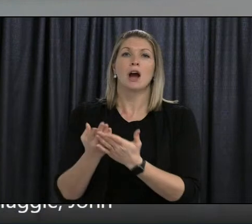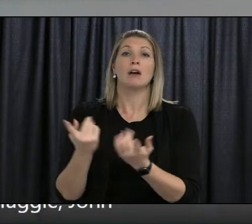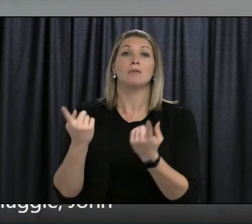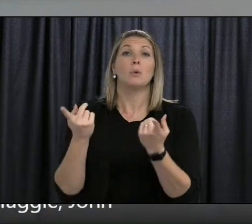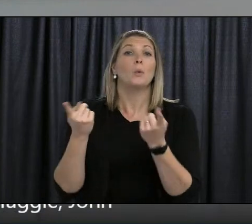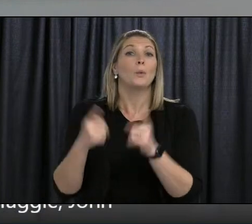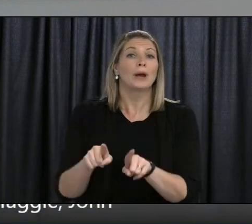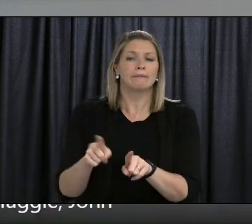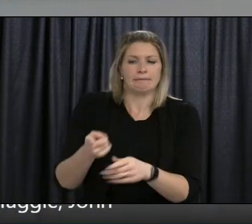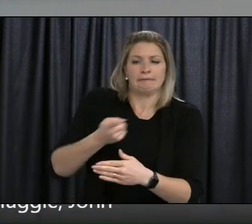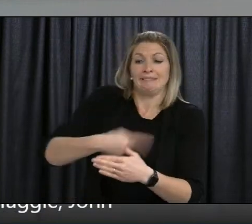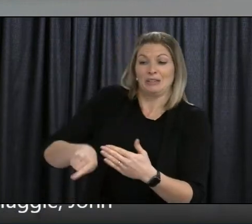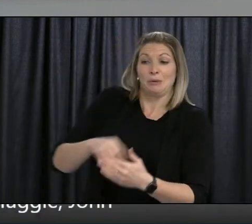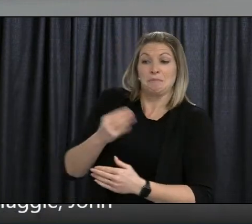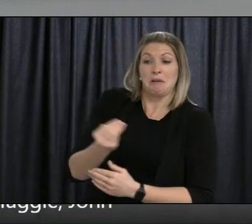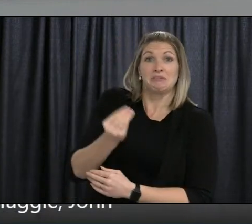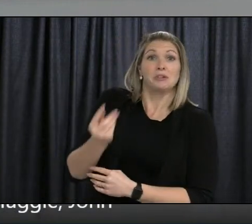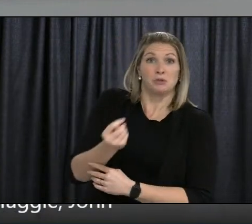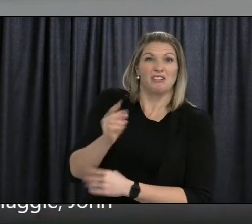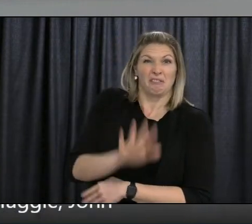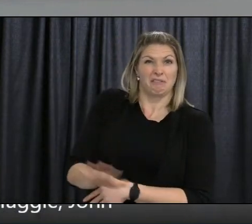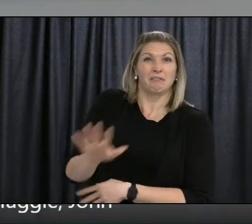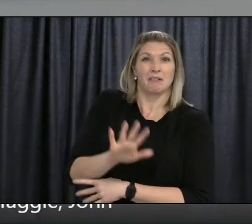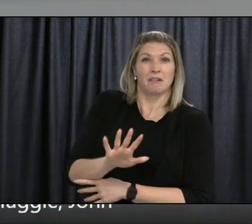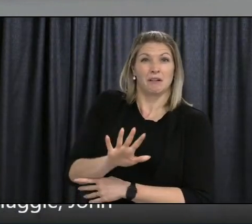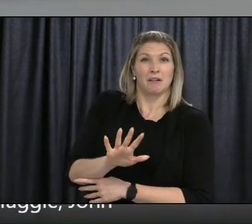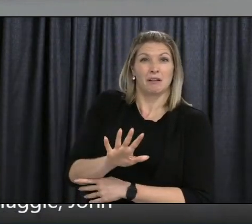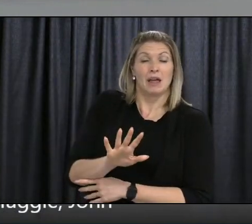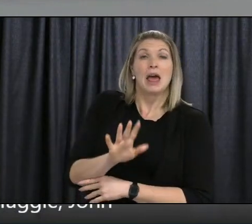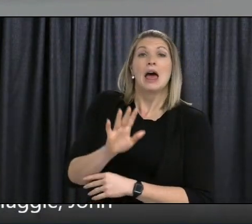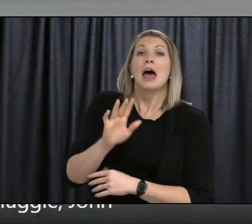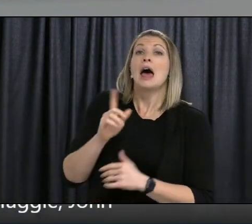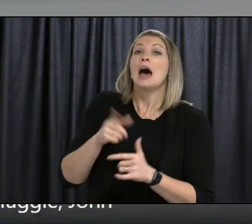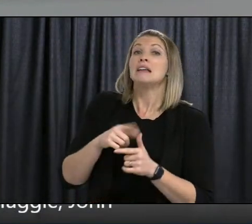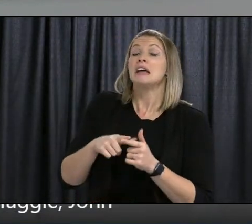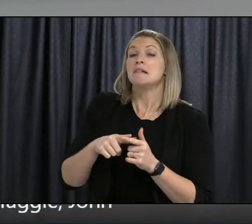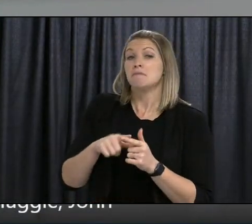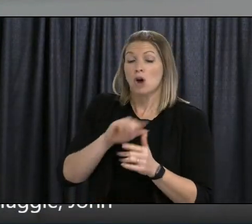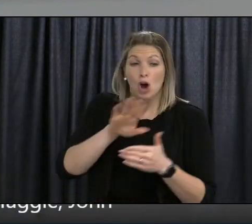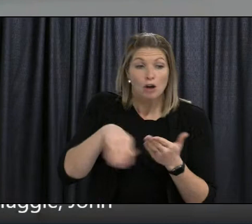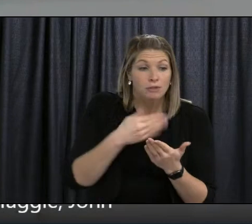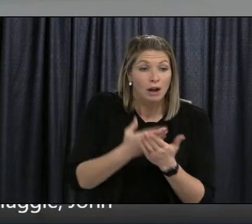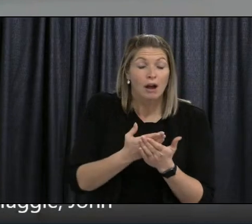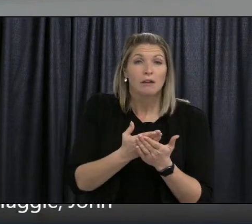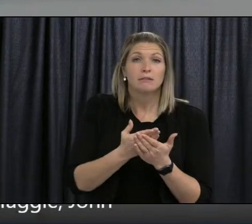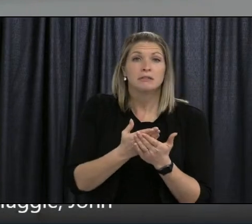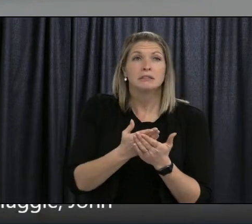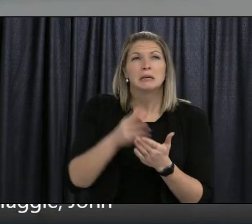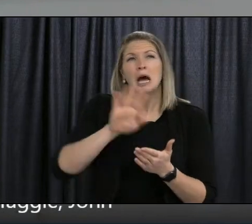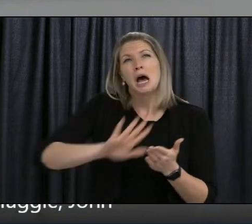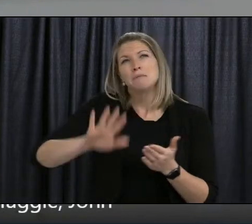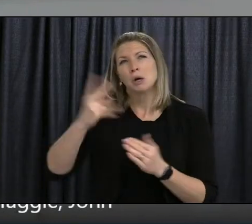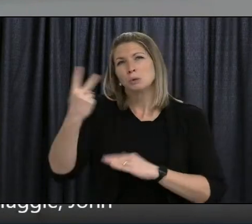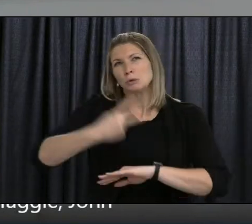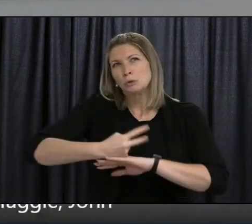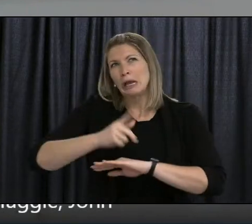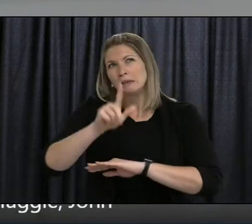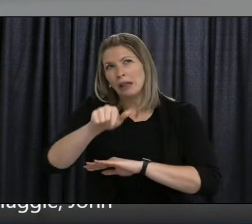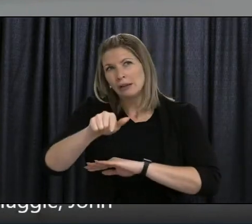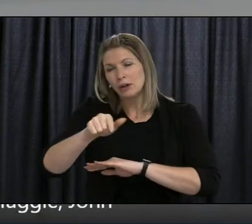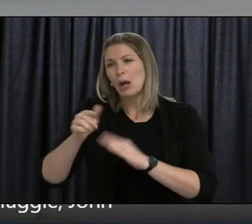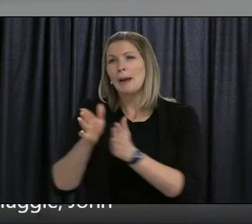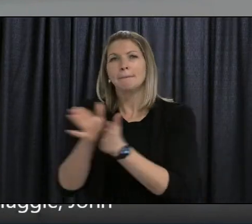week, and within no longer than 48 hours, the public health staff will